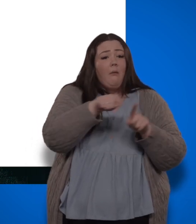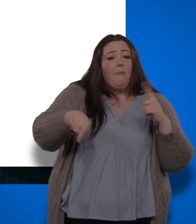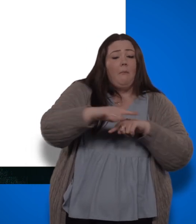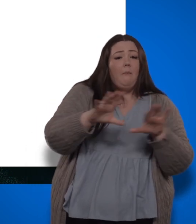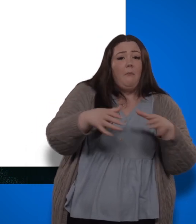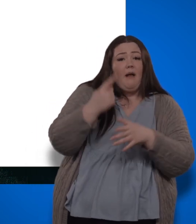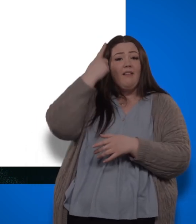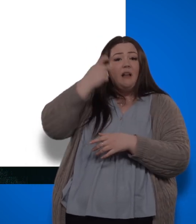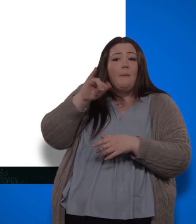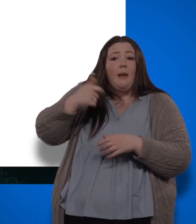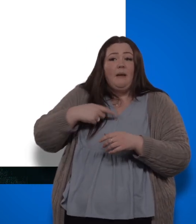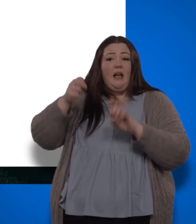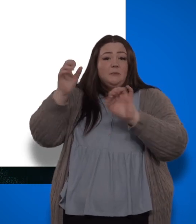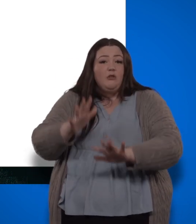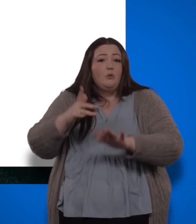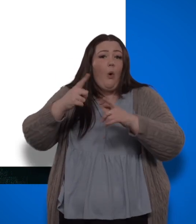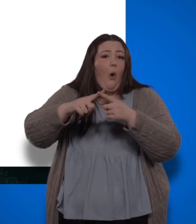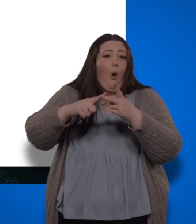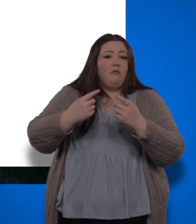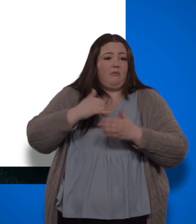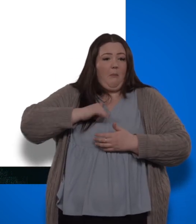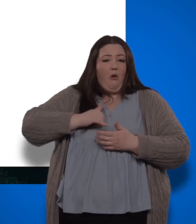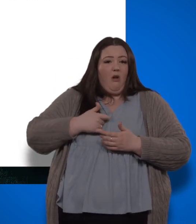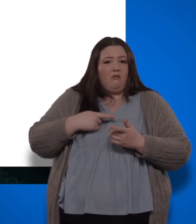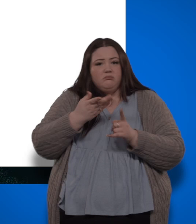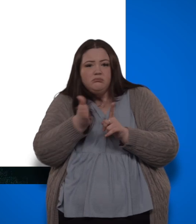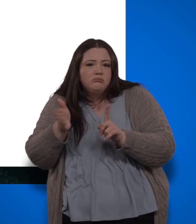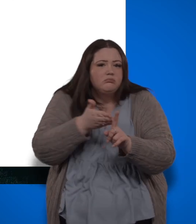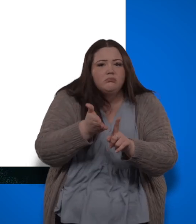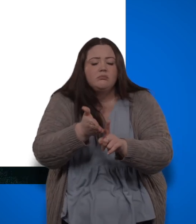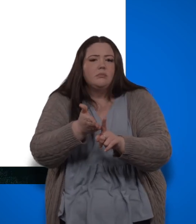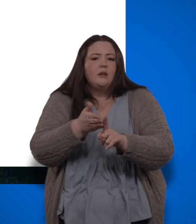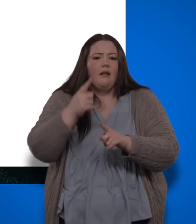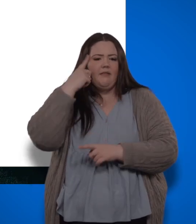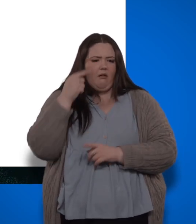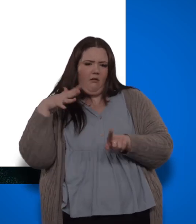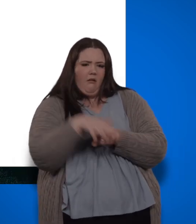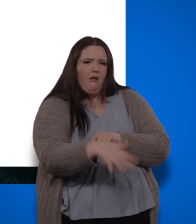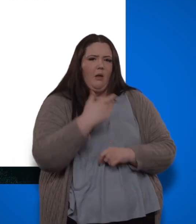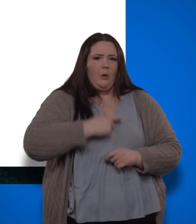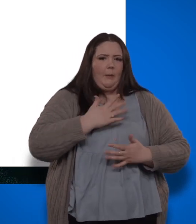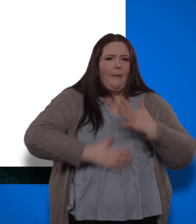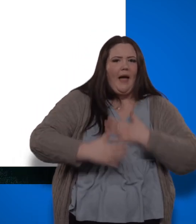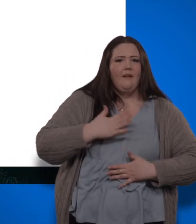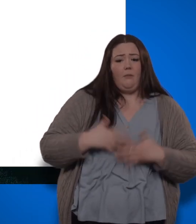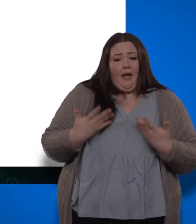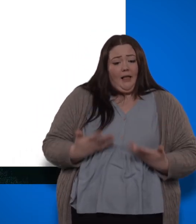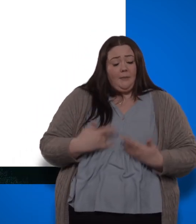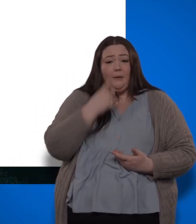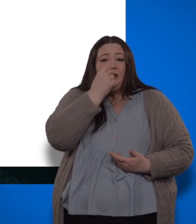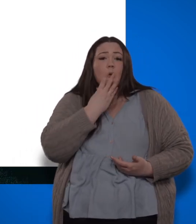ultimate aim of improving human behavior. Now the idea is we can use technology as a quick fix. We can solve the